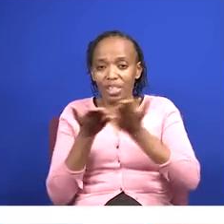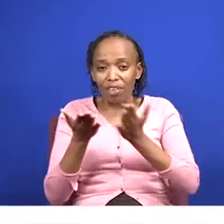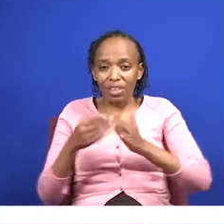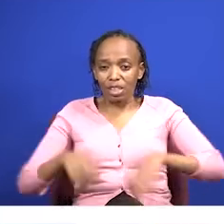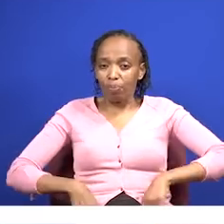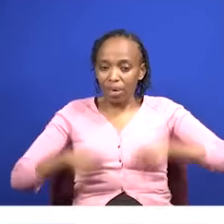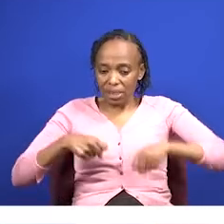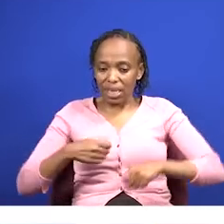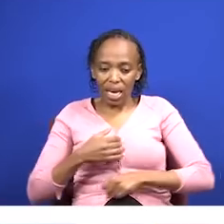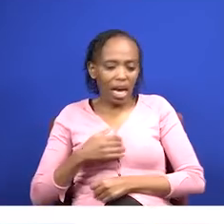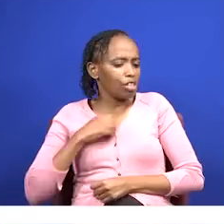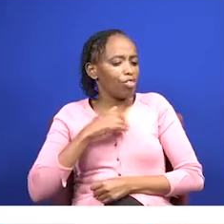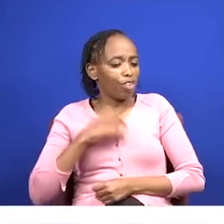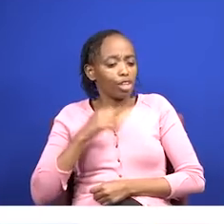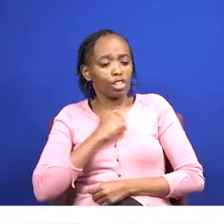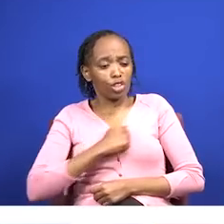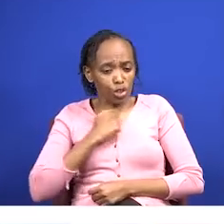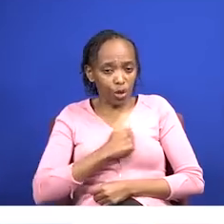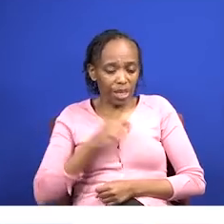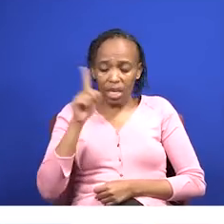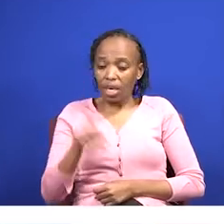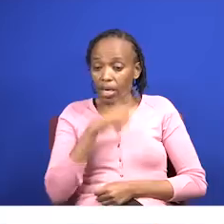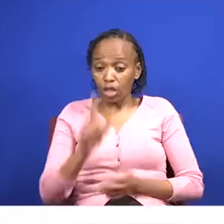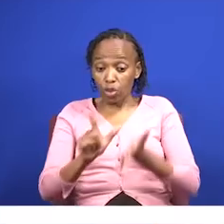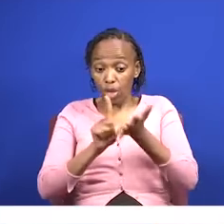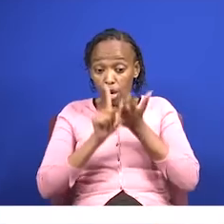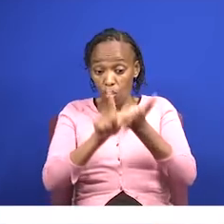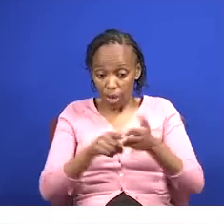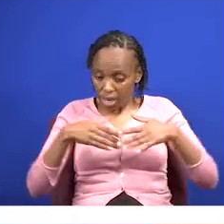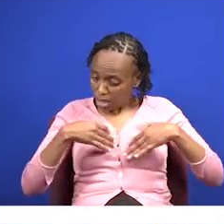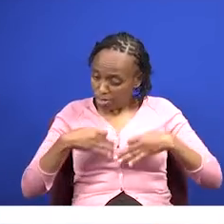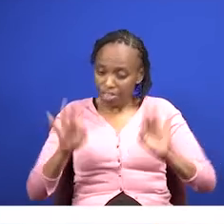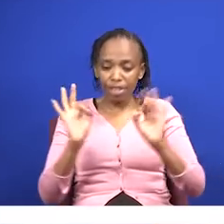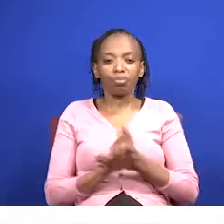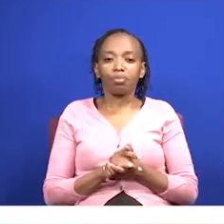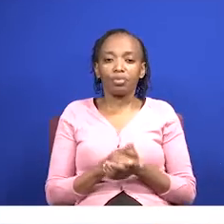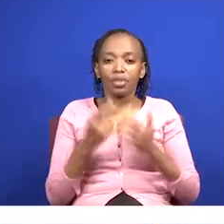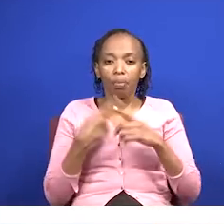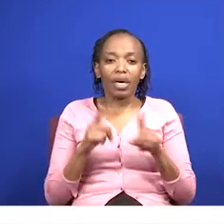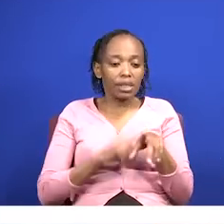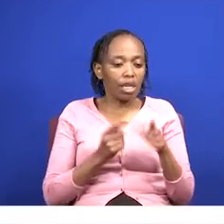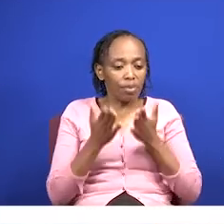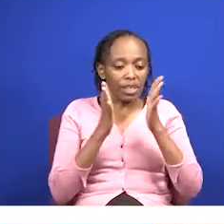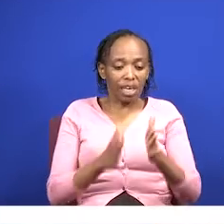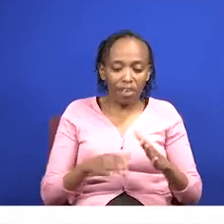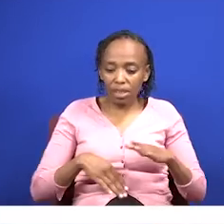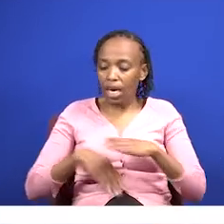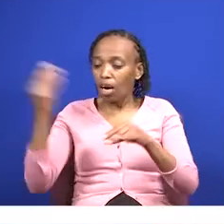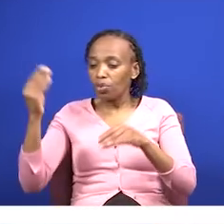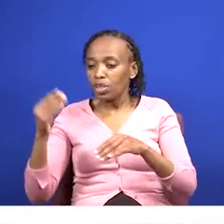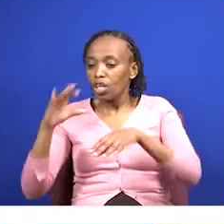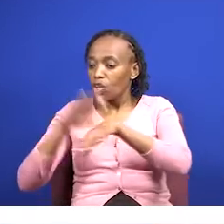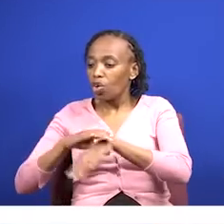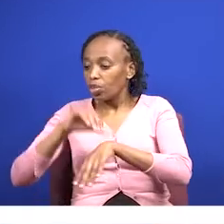The servant's master took pity on him, canceled the debt, and let him go. But when the servant went